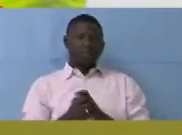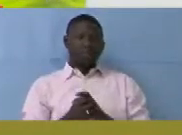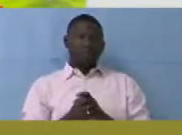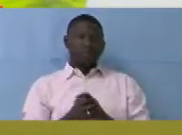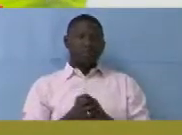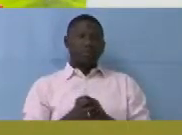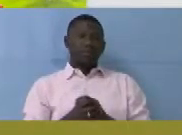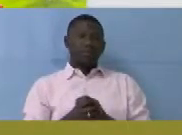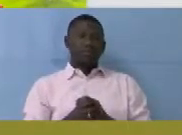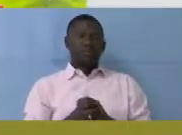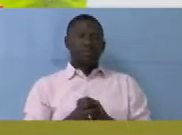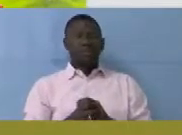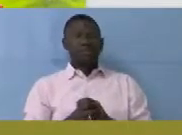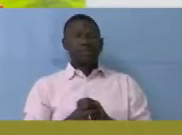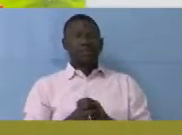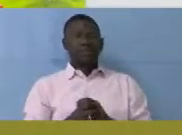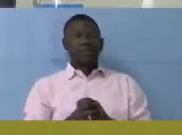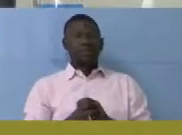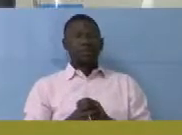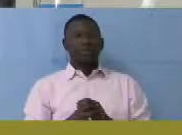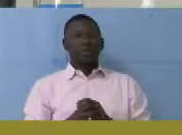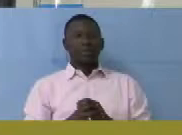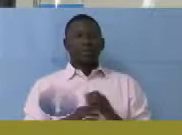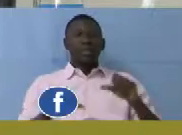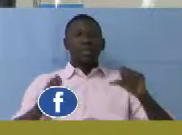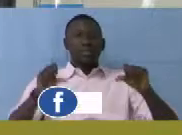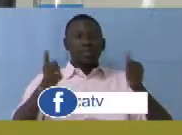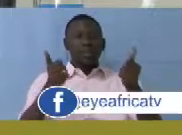dinkira lubeto. Starting from where? Adamu ramindo.